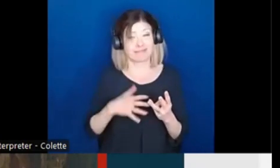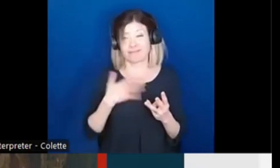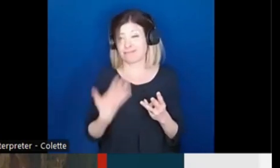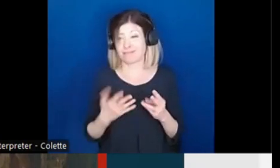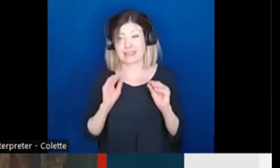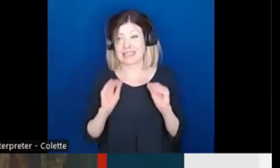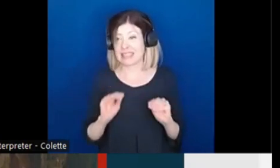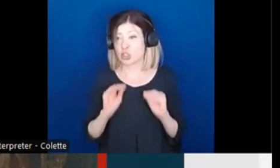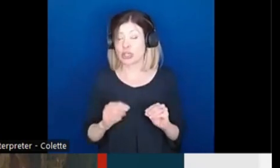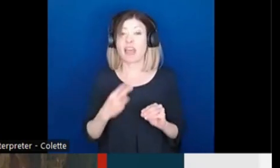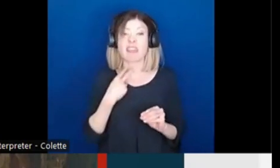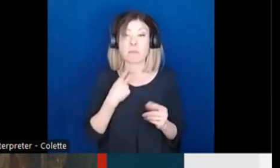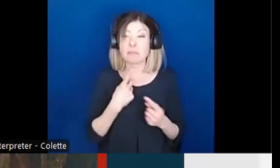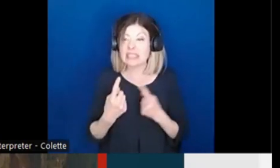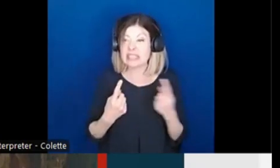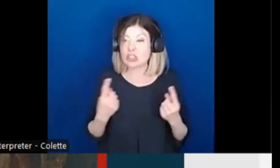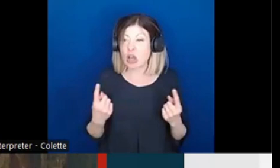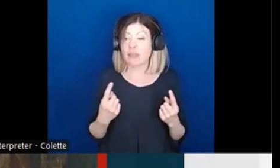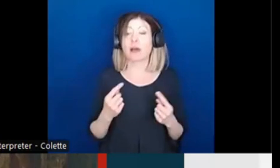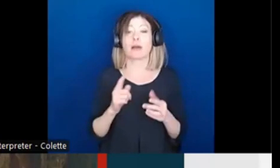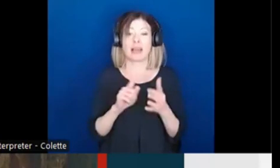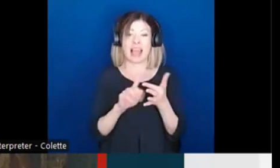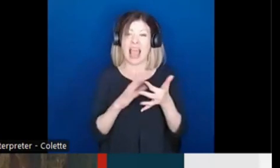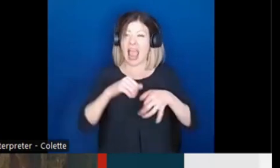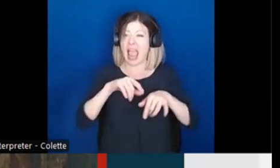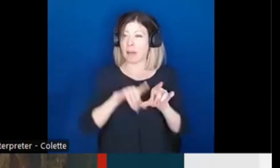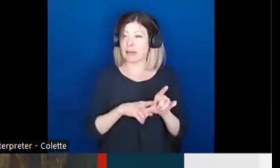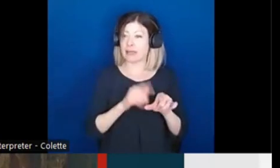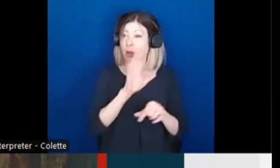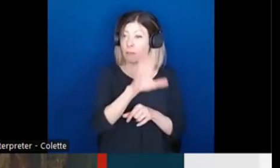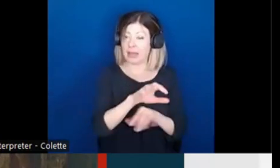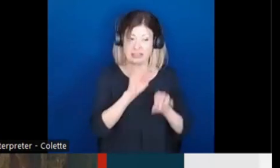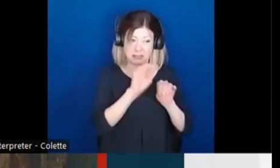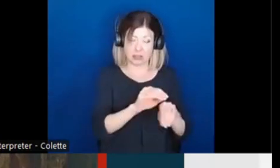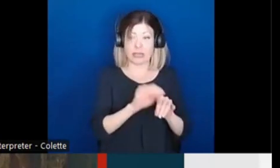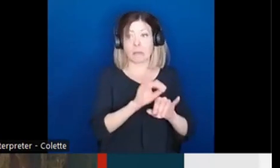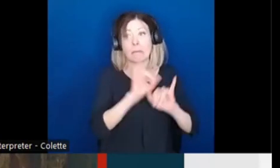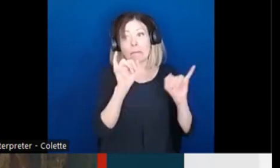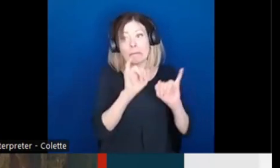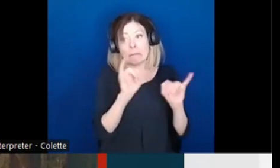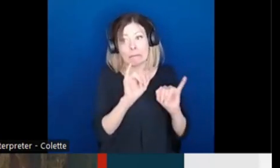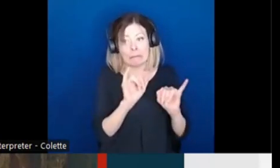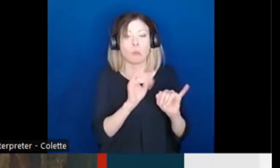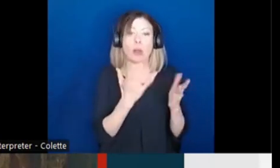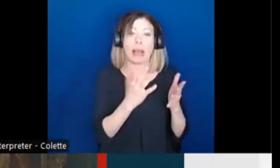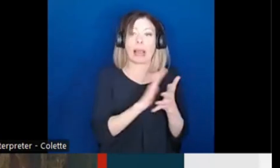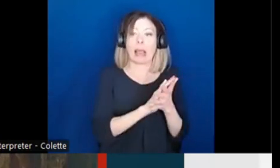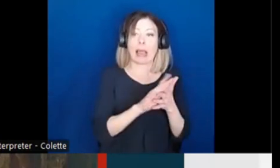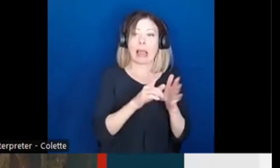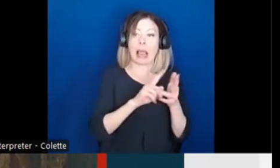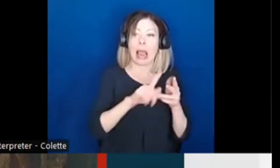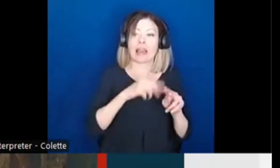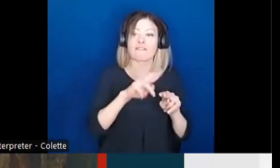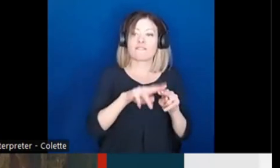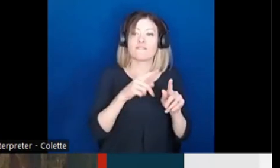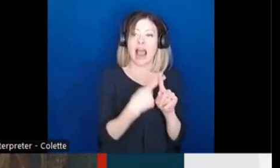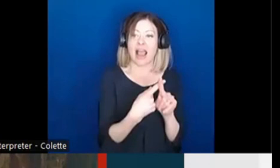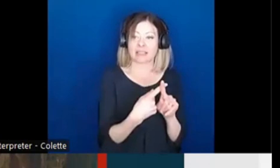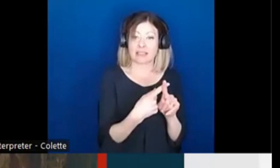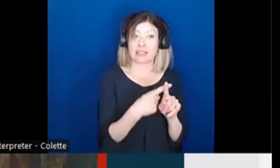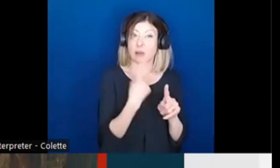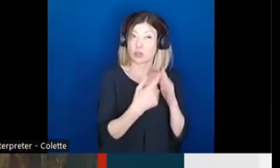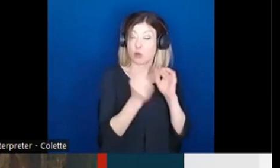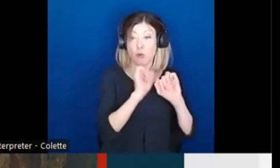they're working. Emily had a disastrous experience teaching at a school in Halifax. That was her only